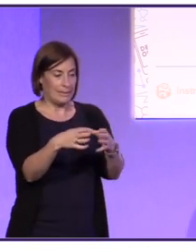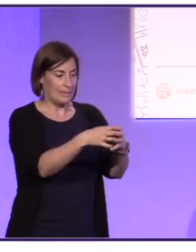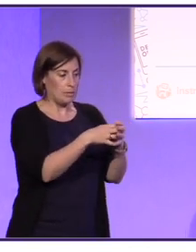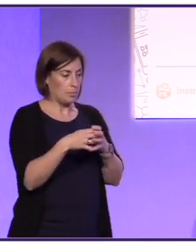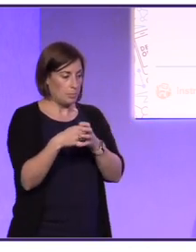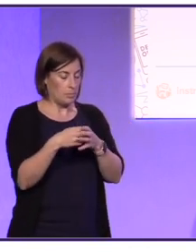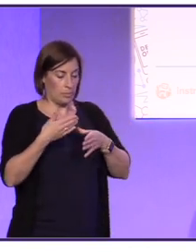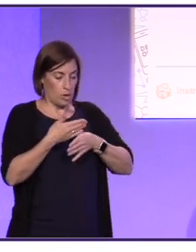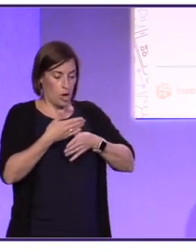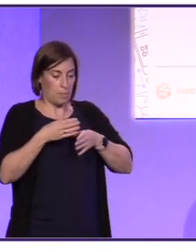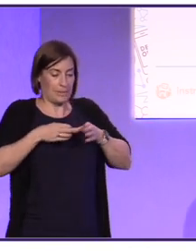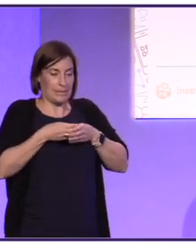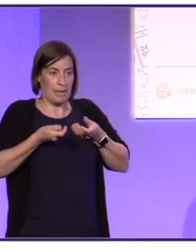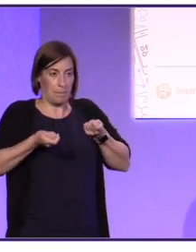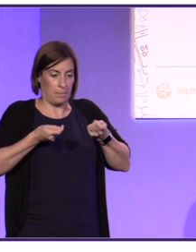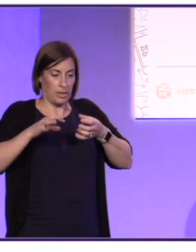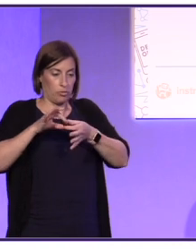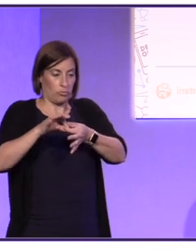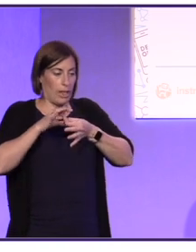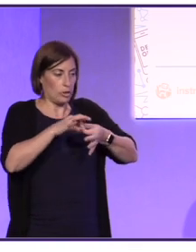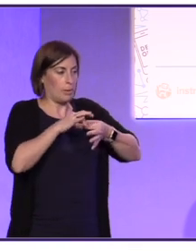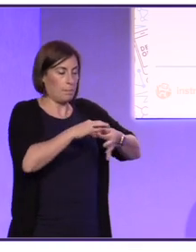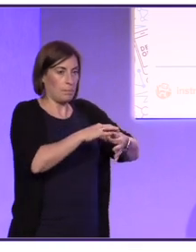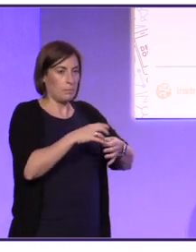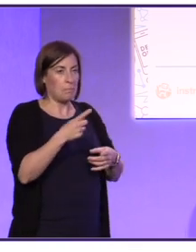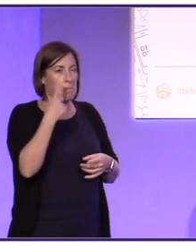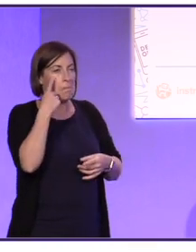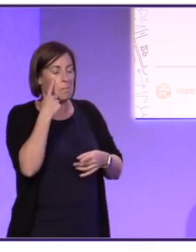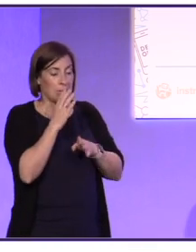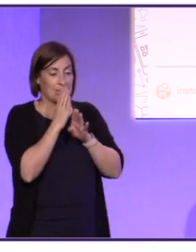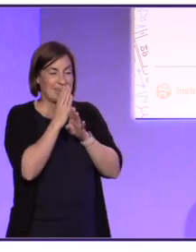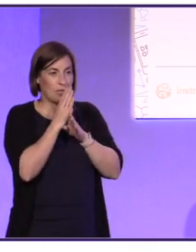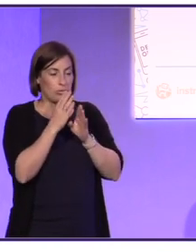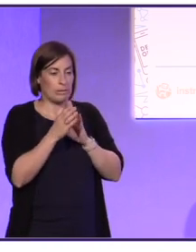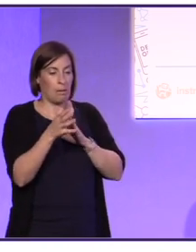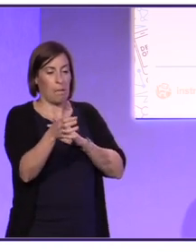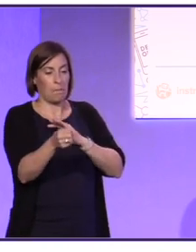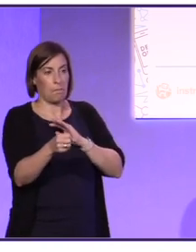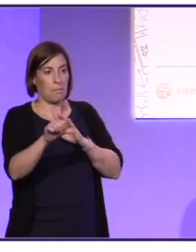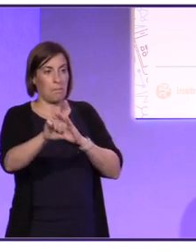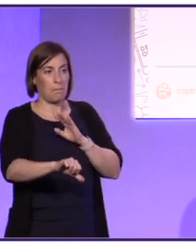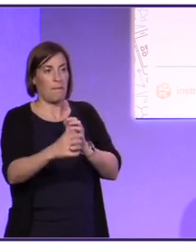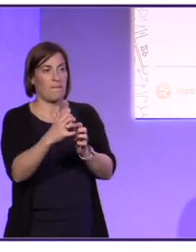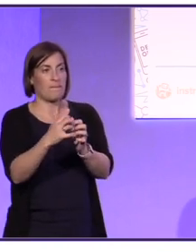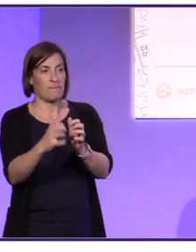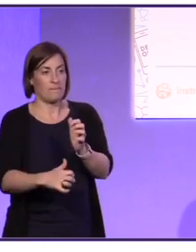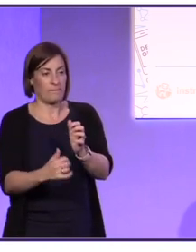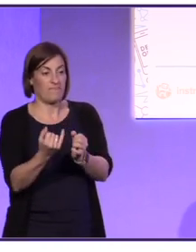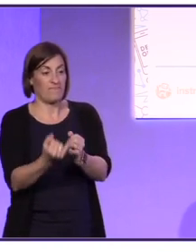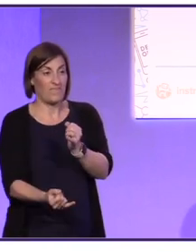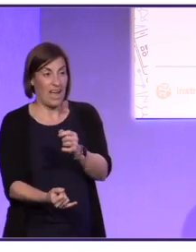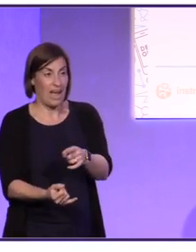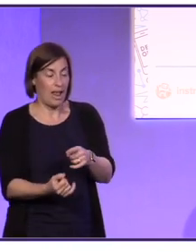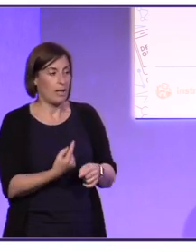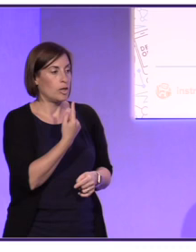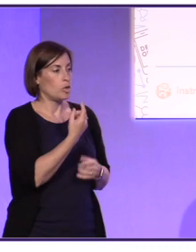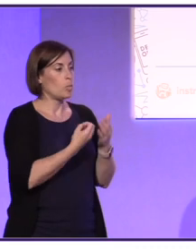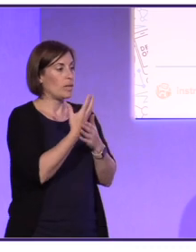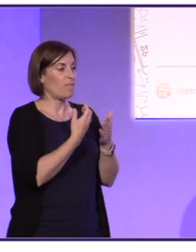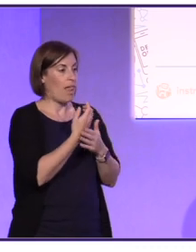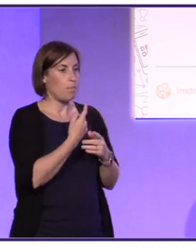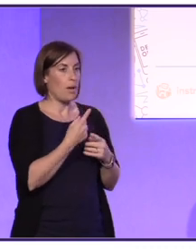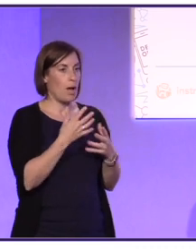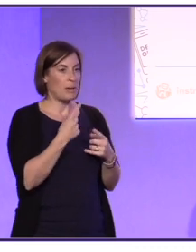team. We did secret outages, which were mostly okay until one of the developers kindly told